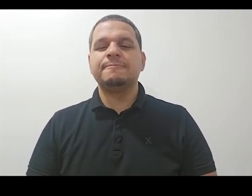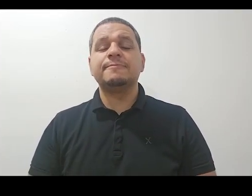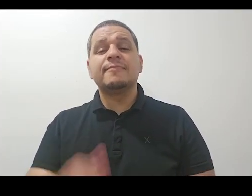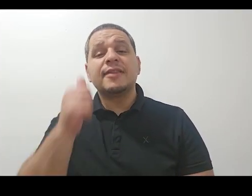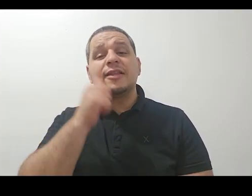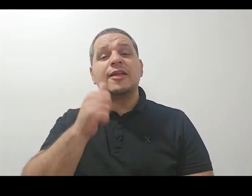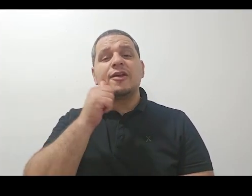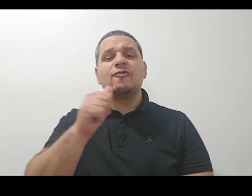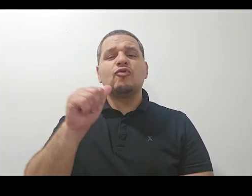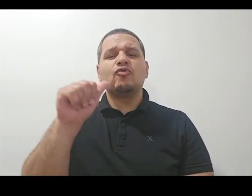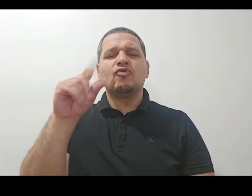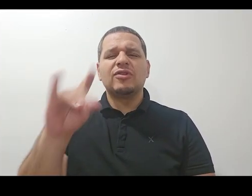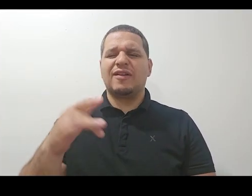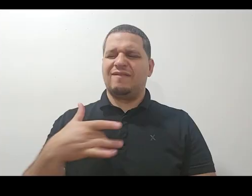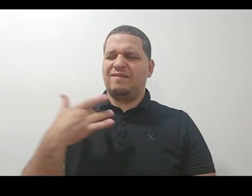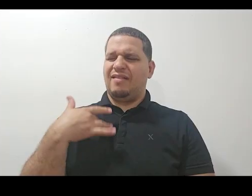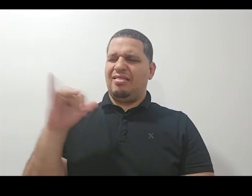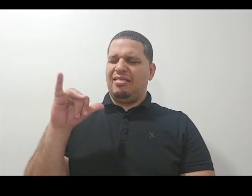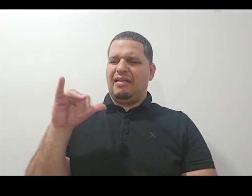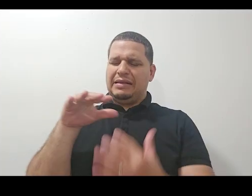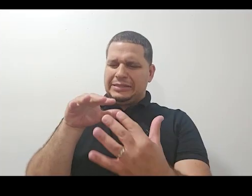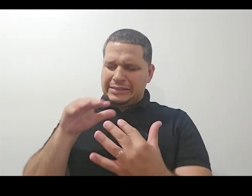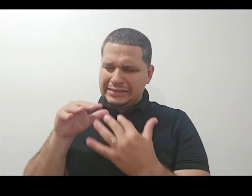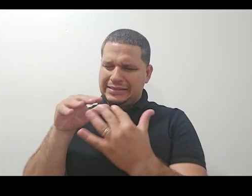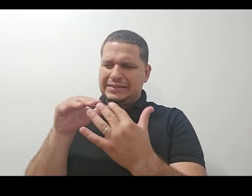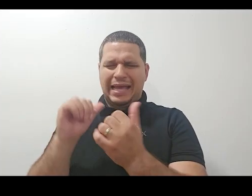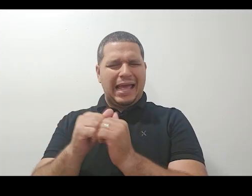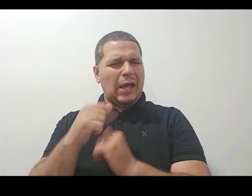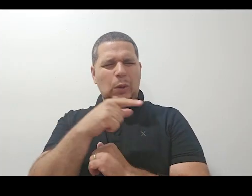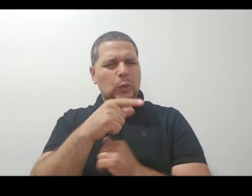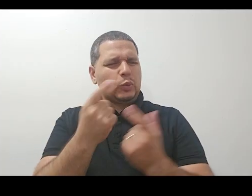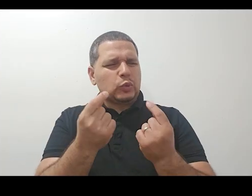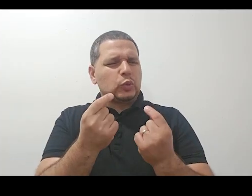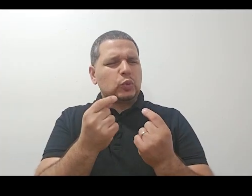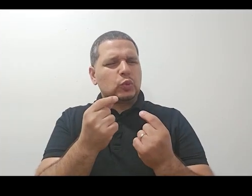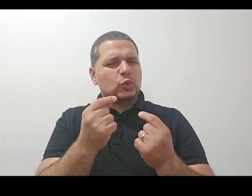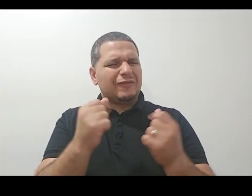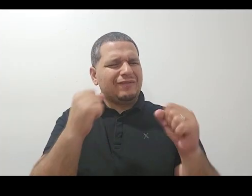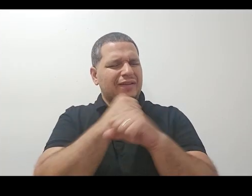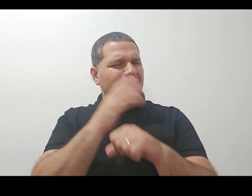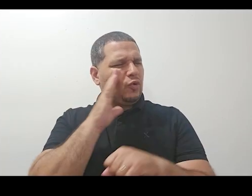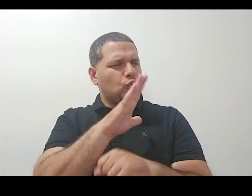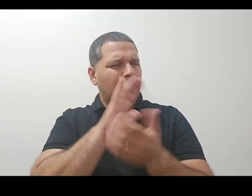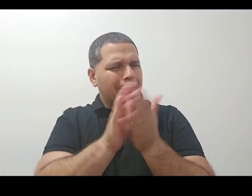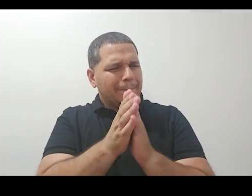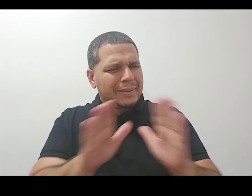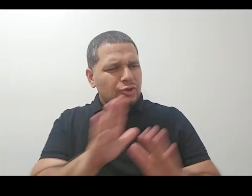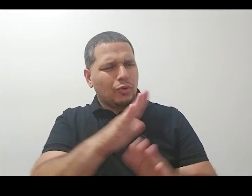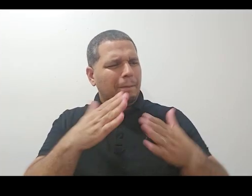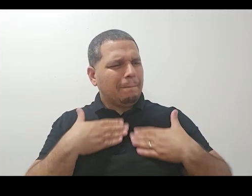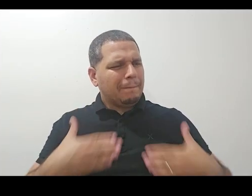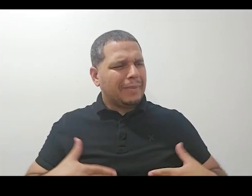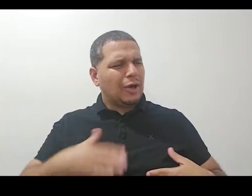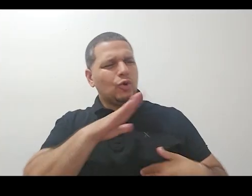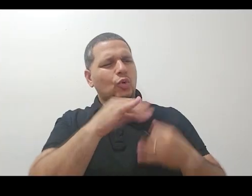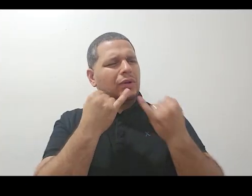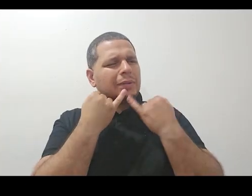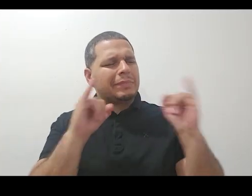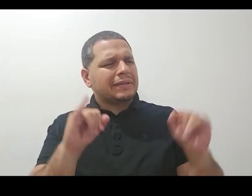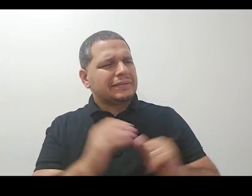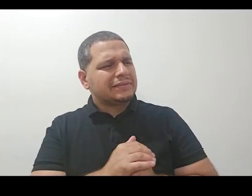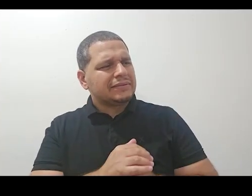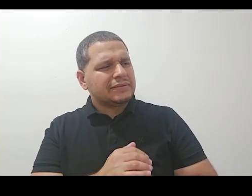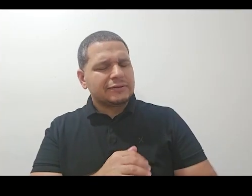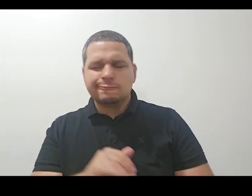Every day feels like a battle. What do you do to fight for your peace, your body, your independence? That's